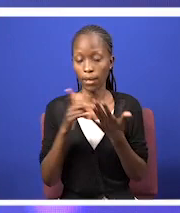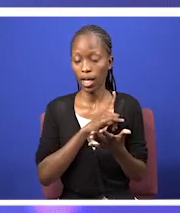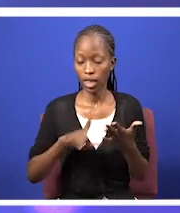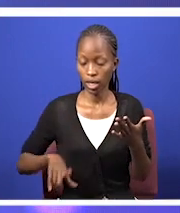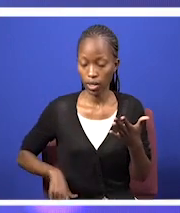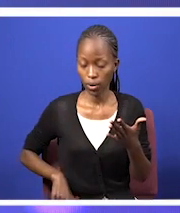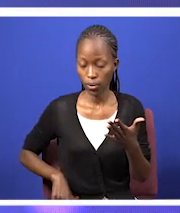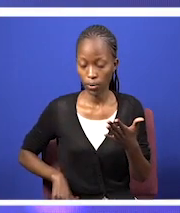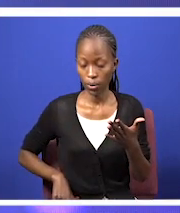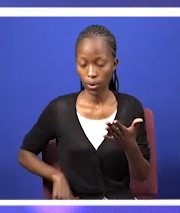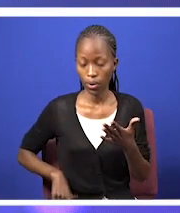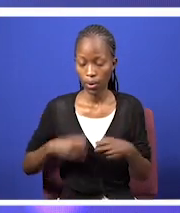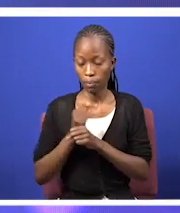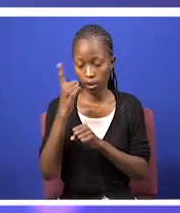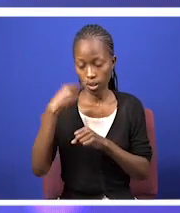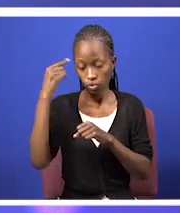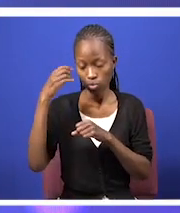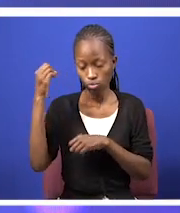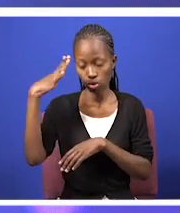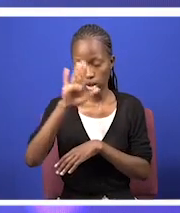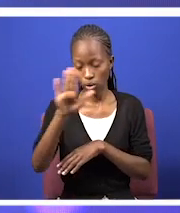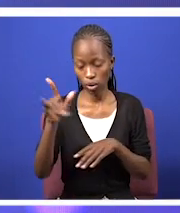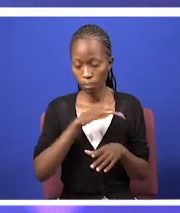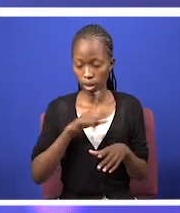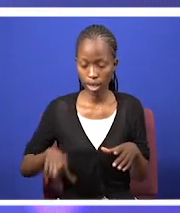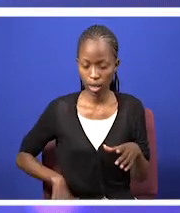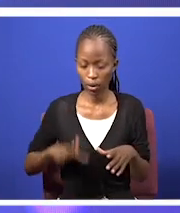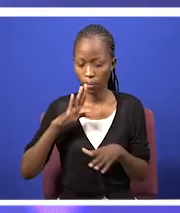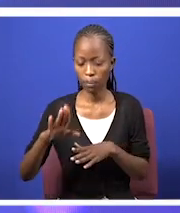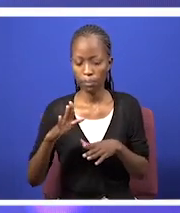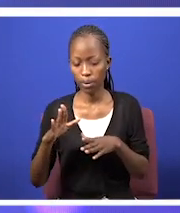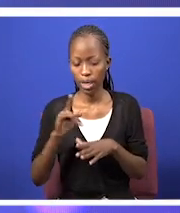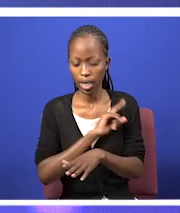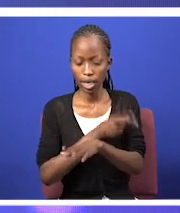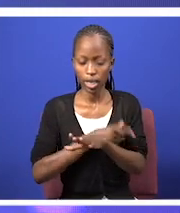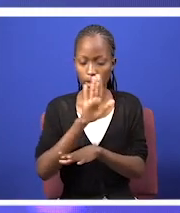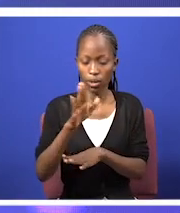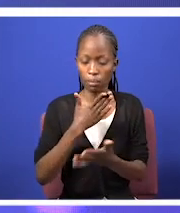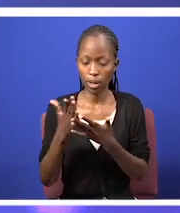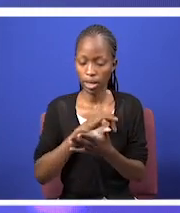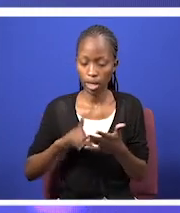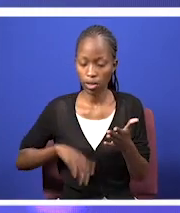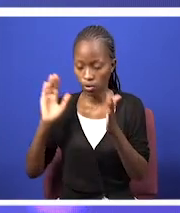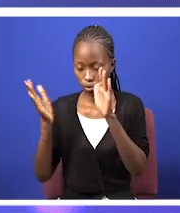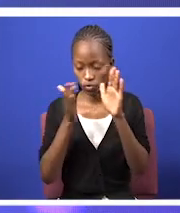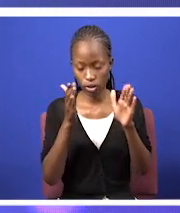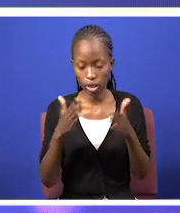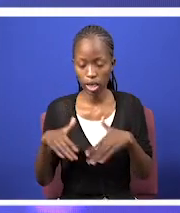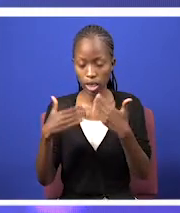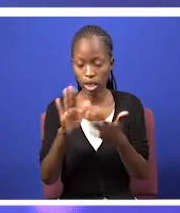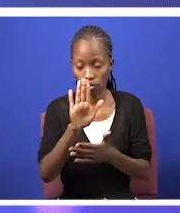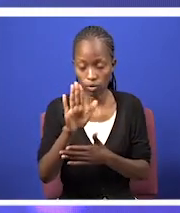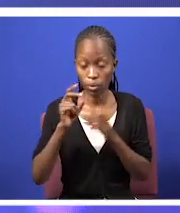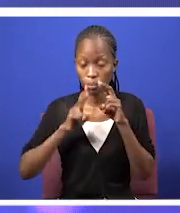may the Lord bless you and keep you. May the Lord cause his face to shine upon you. May the Lord be gracious to you. May the Lord turn his face towards you